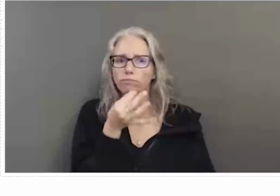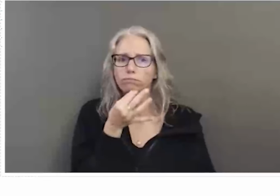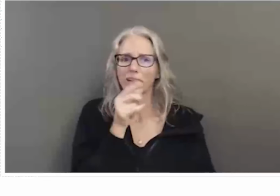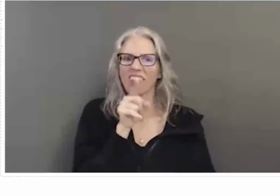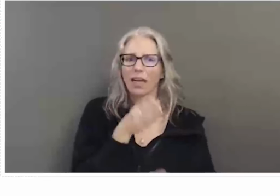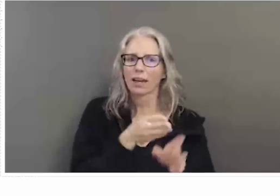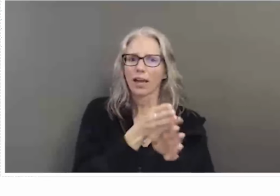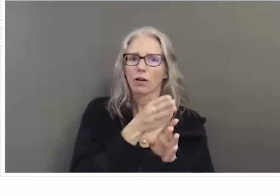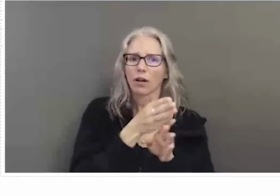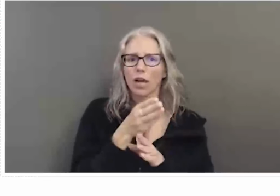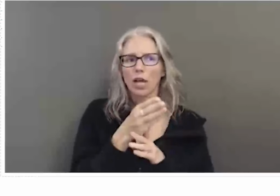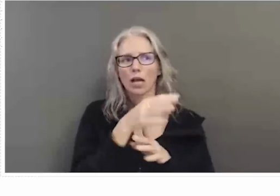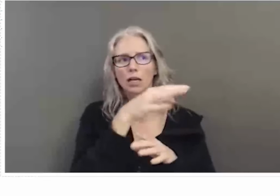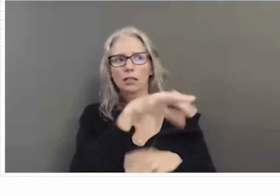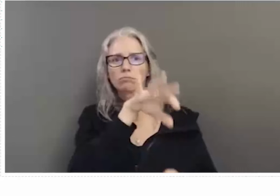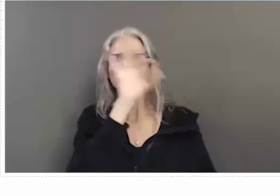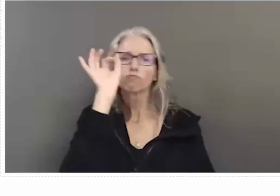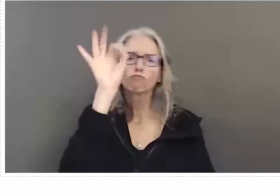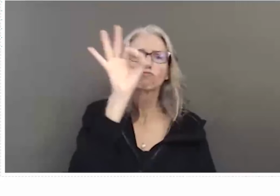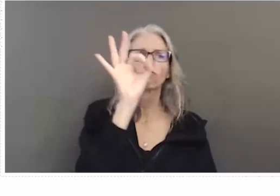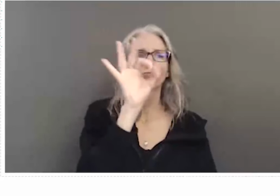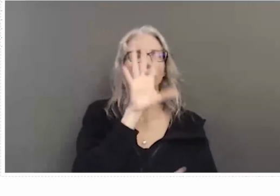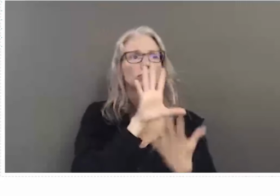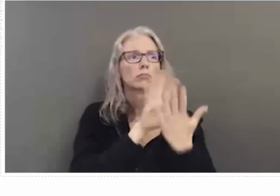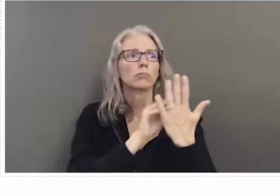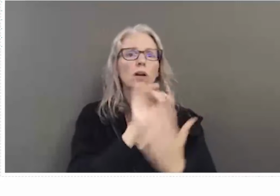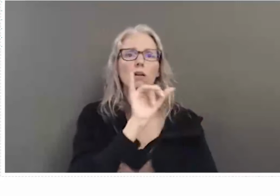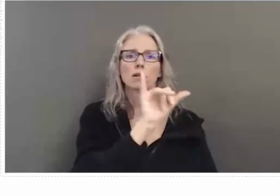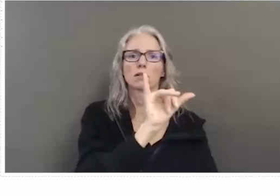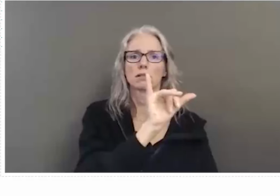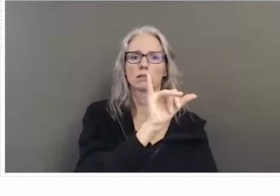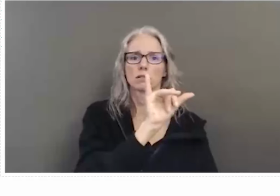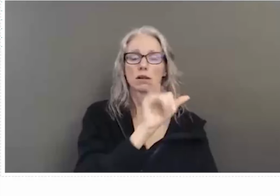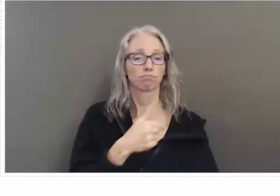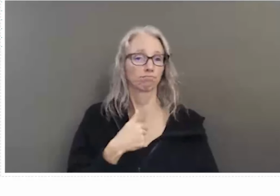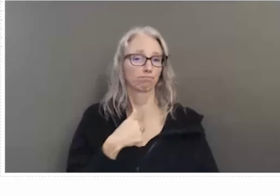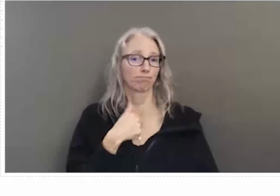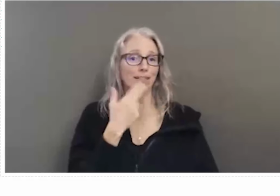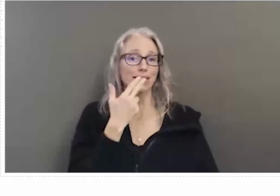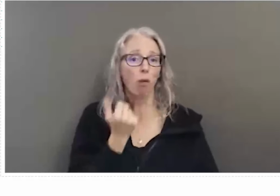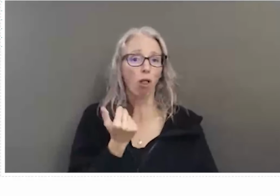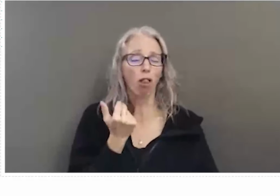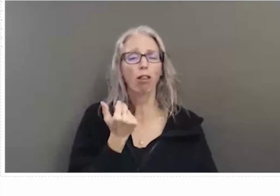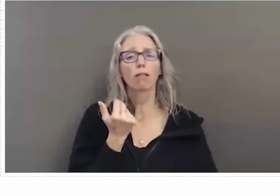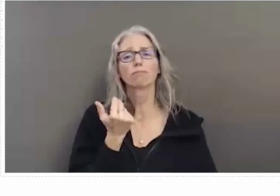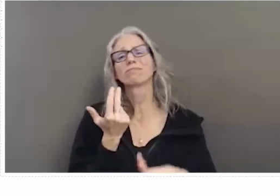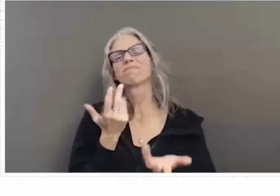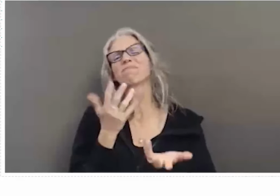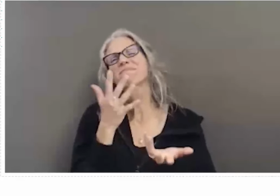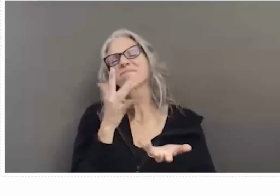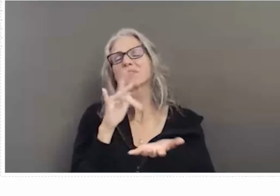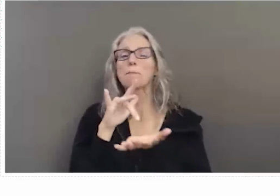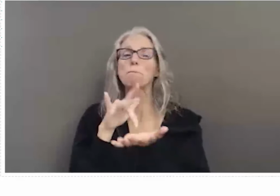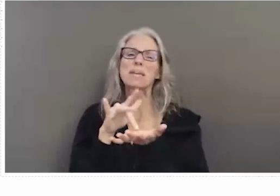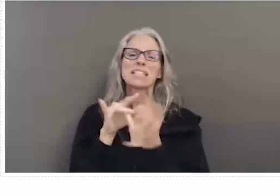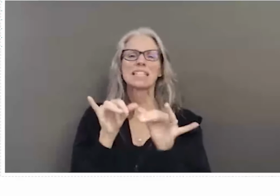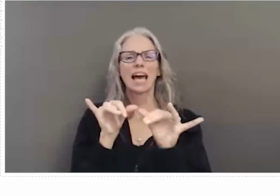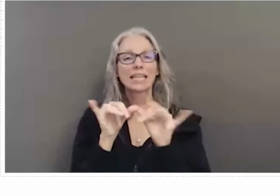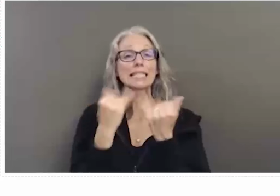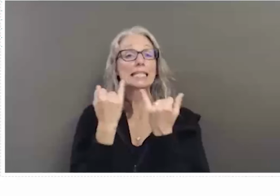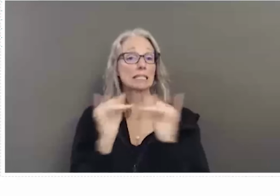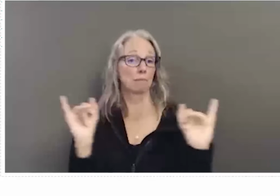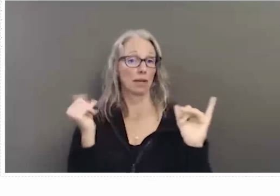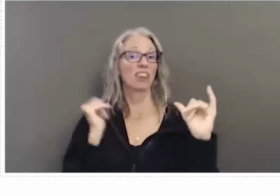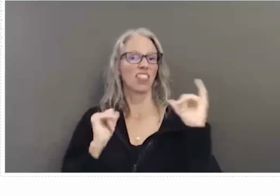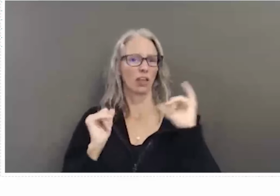me as well, I come from a small, mid-sized independent theater world where sponsorship fundraising